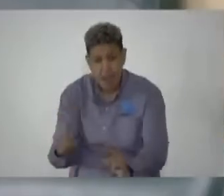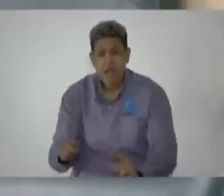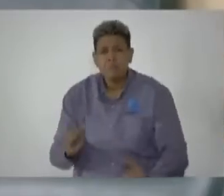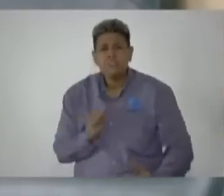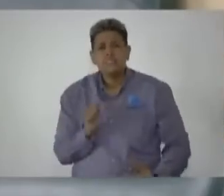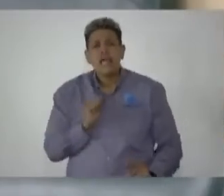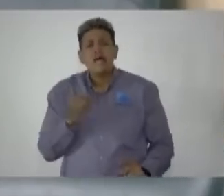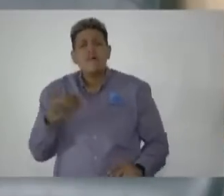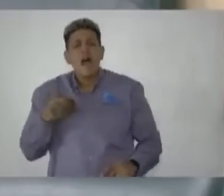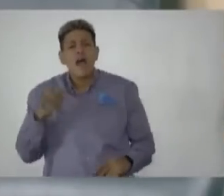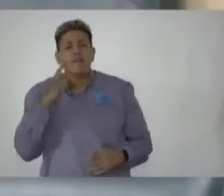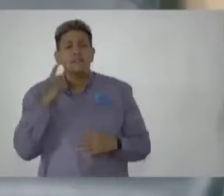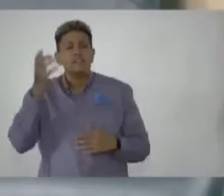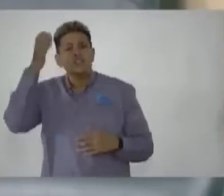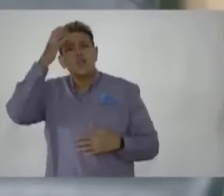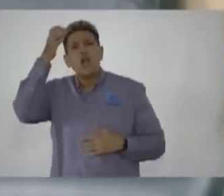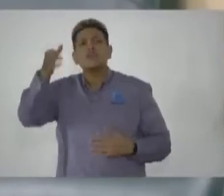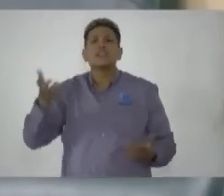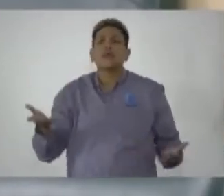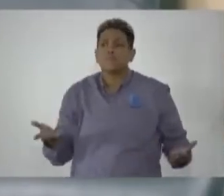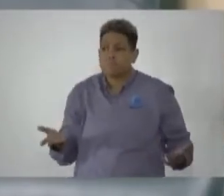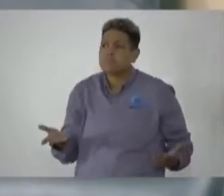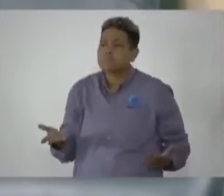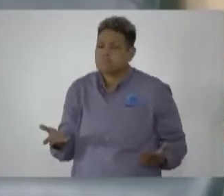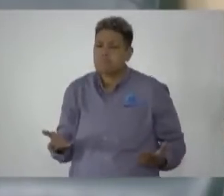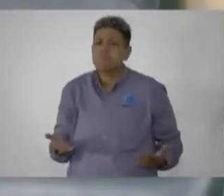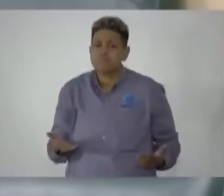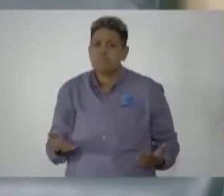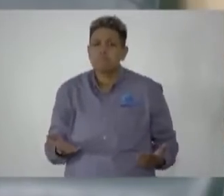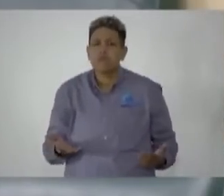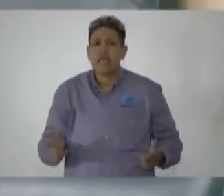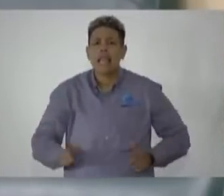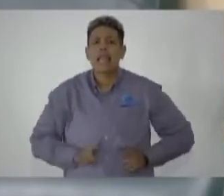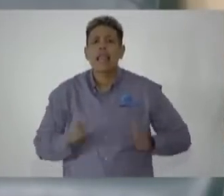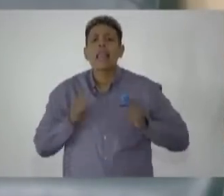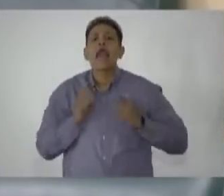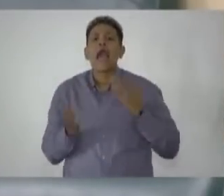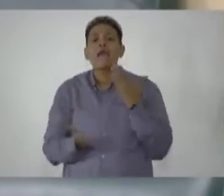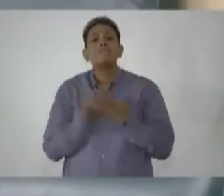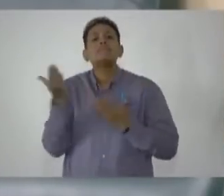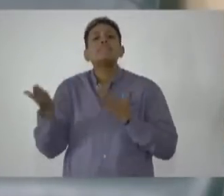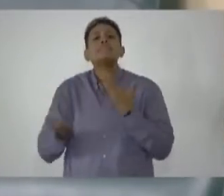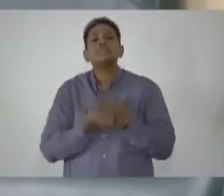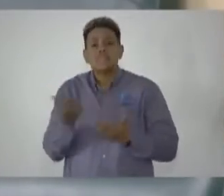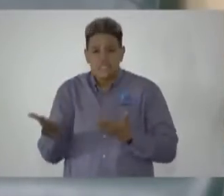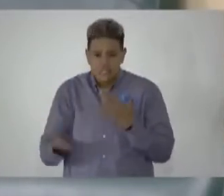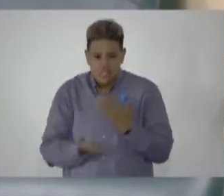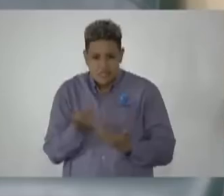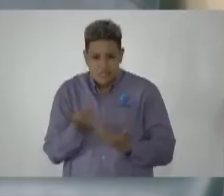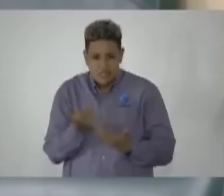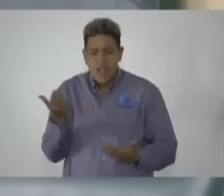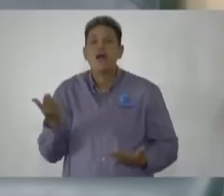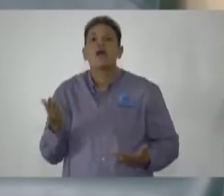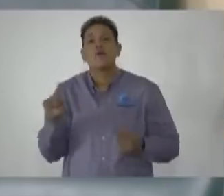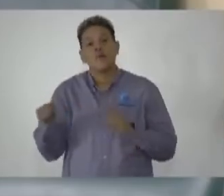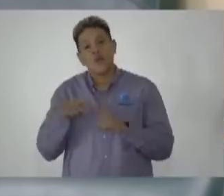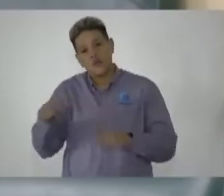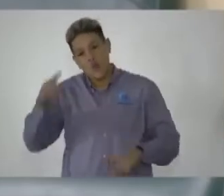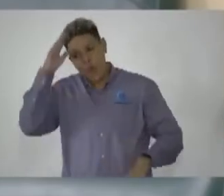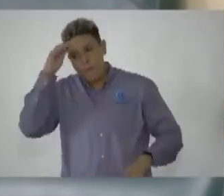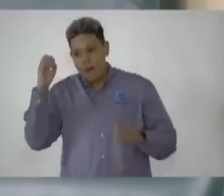I had this concept that life was easier and